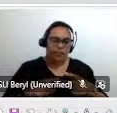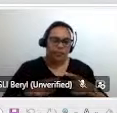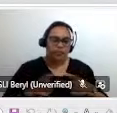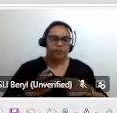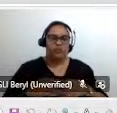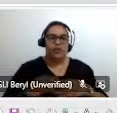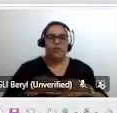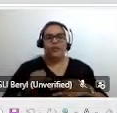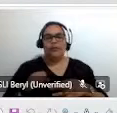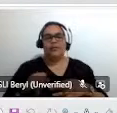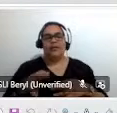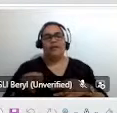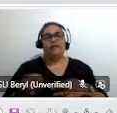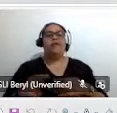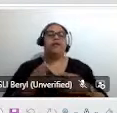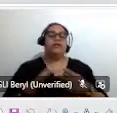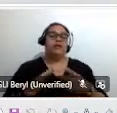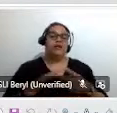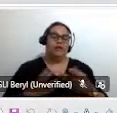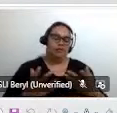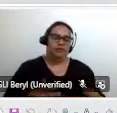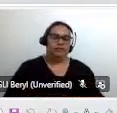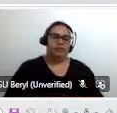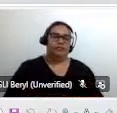Member Stevens is seconding.